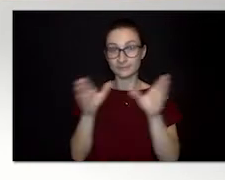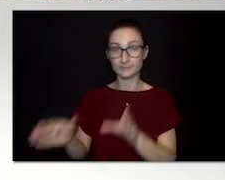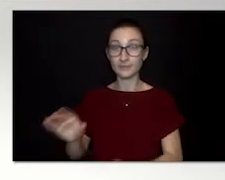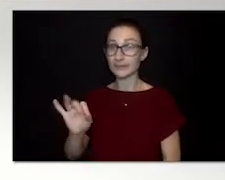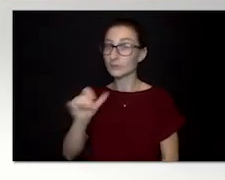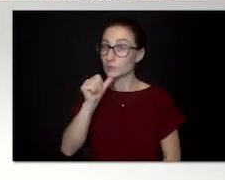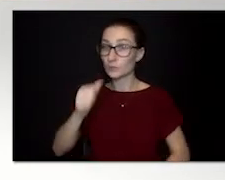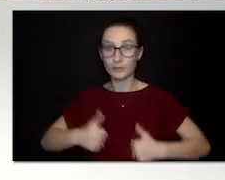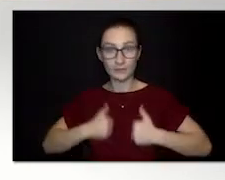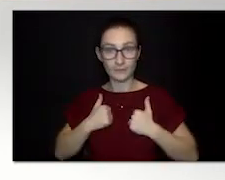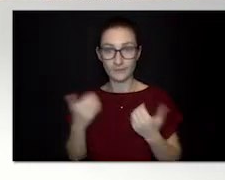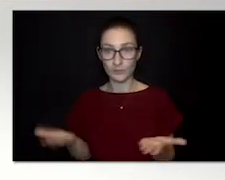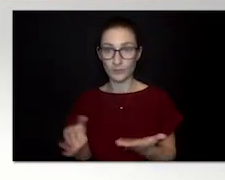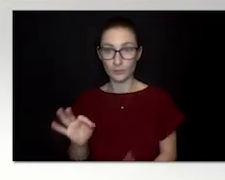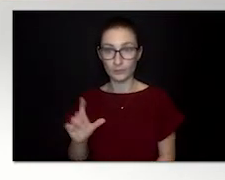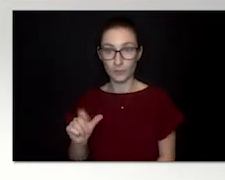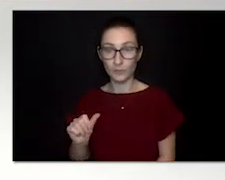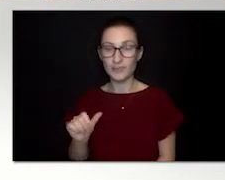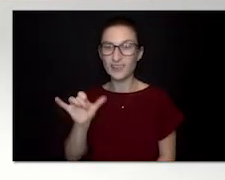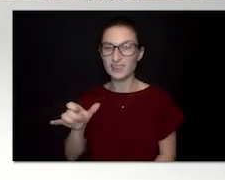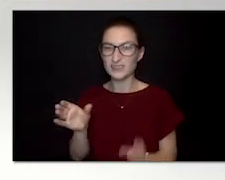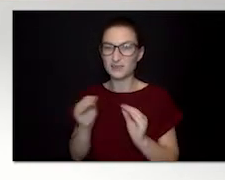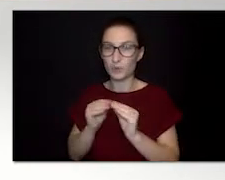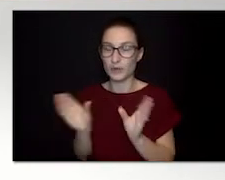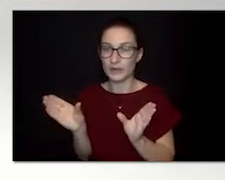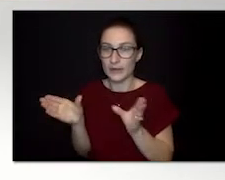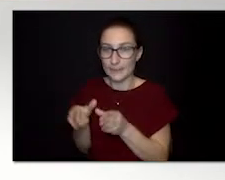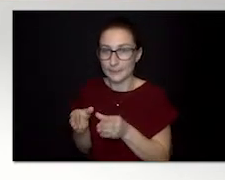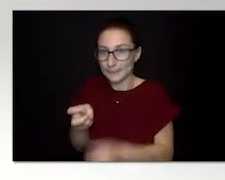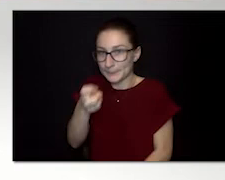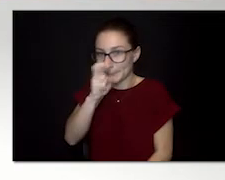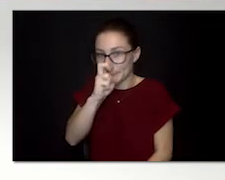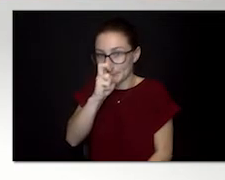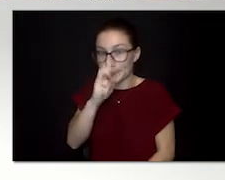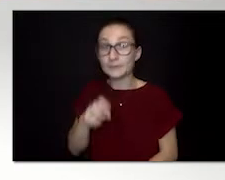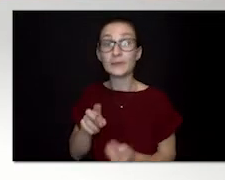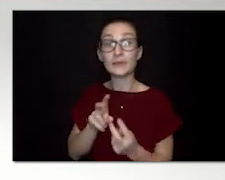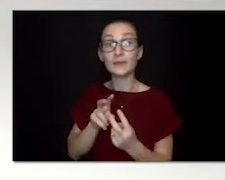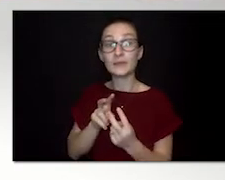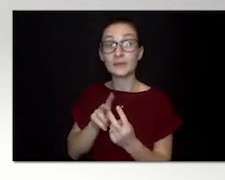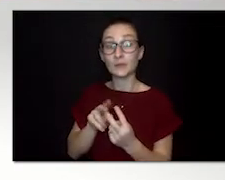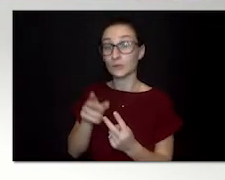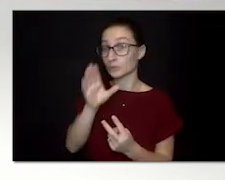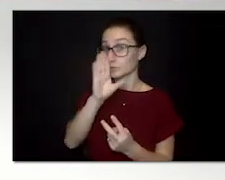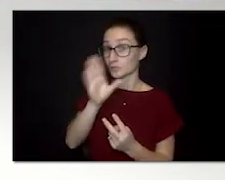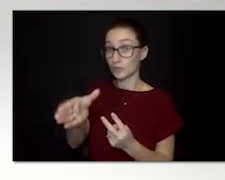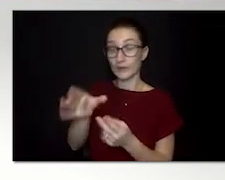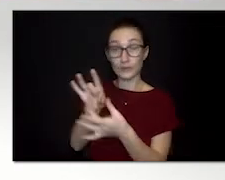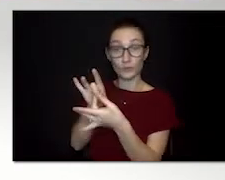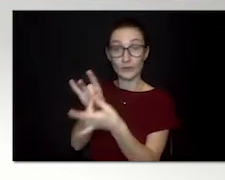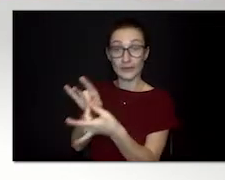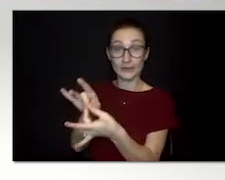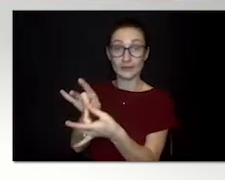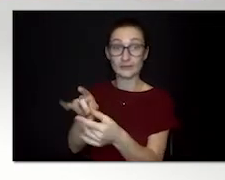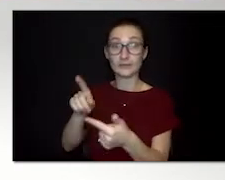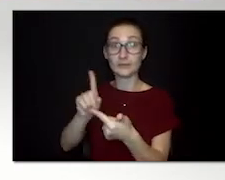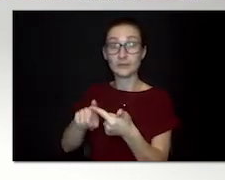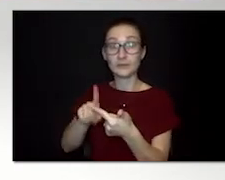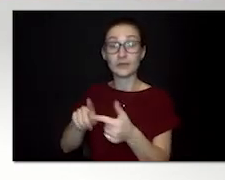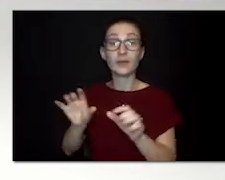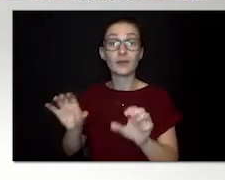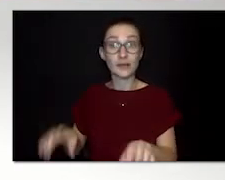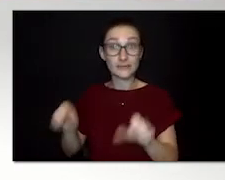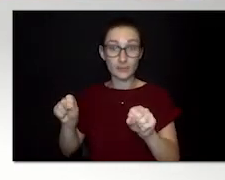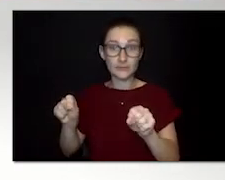Now, if you're a non-resident, Florida statute kind of brings it in a little bit. You do have to either be directly related to the ward, a